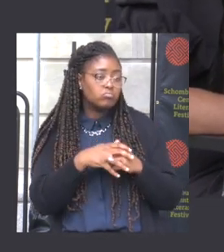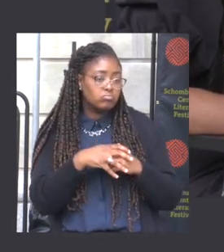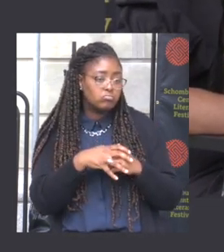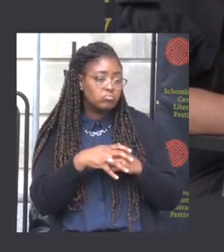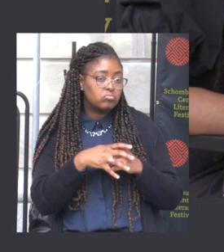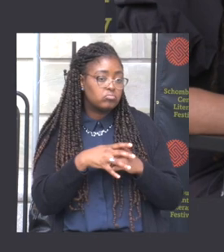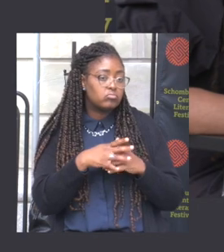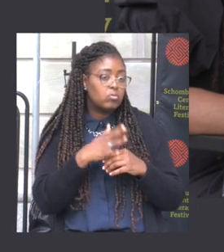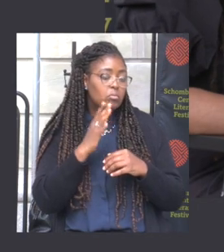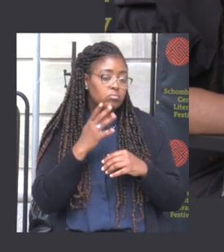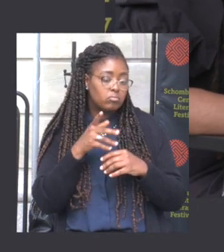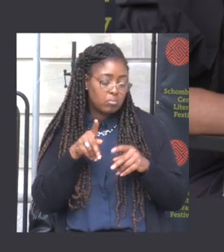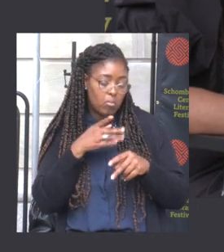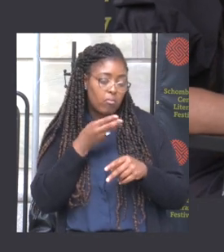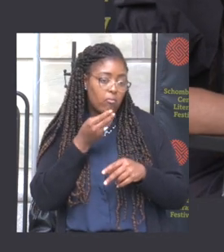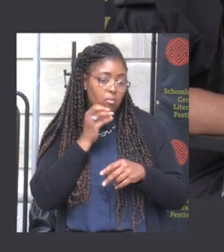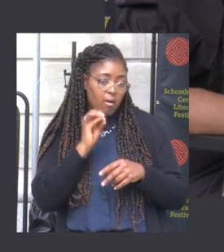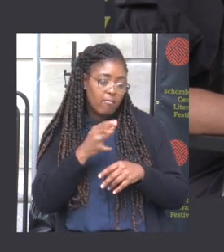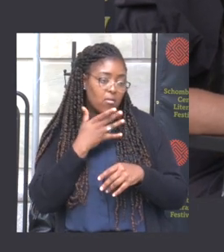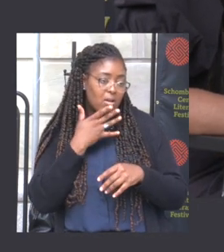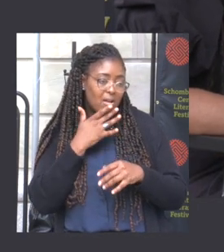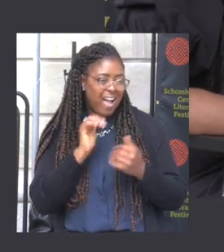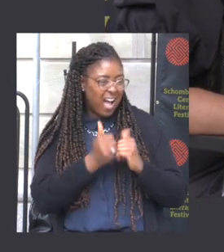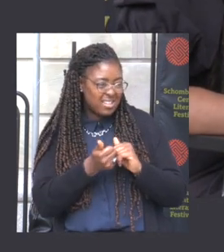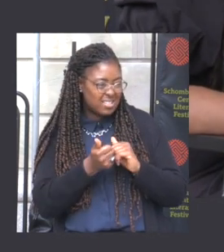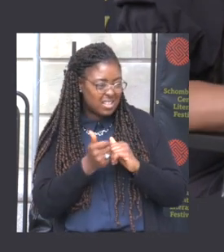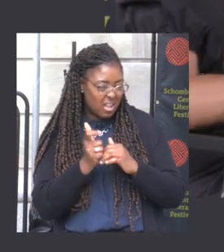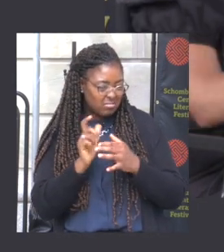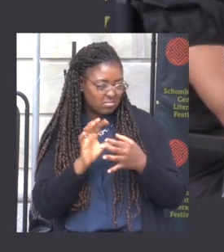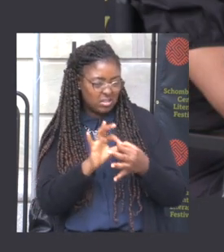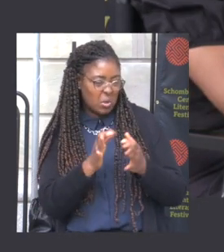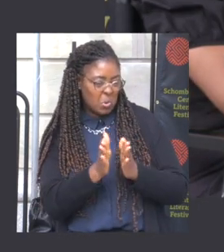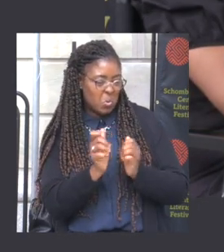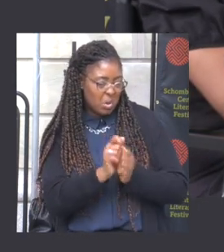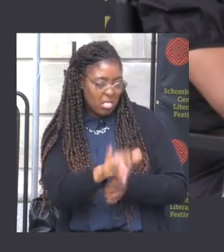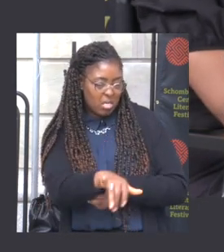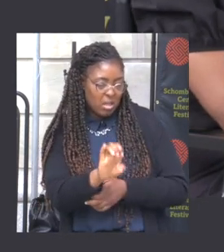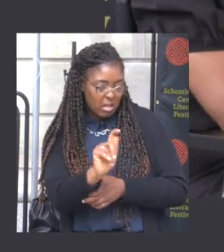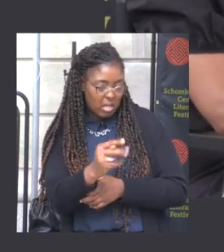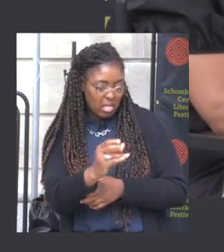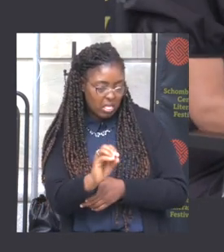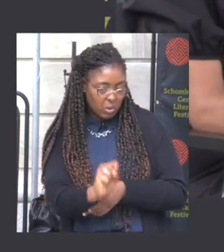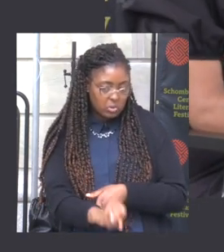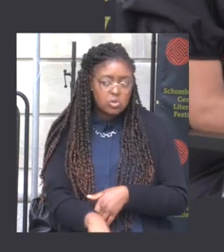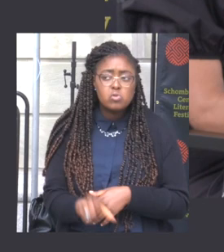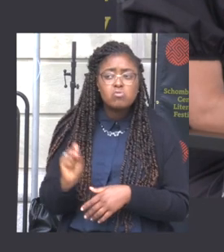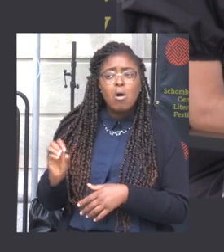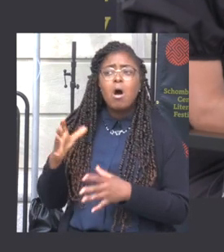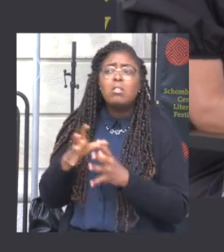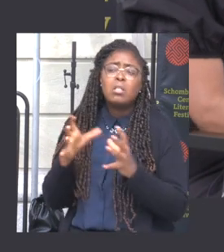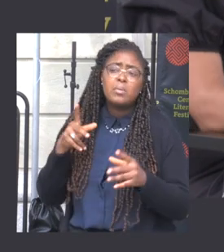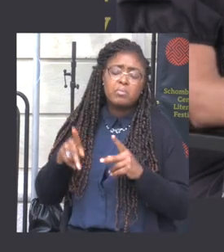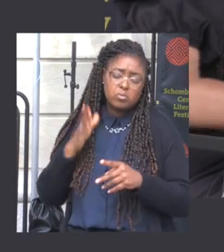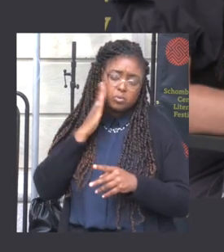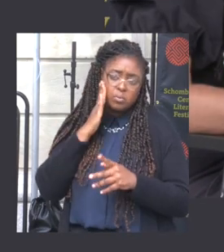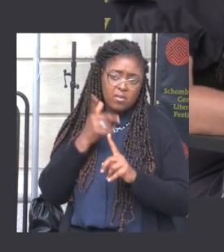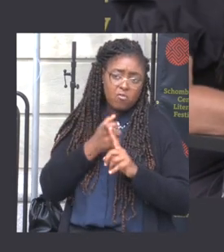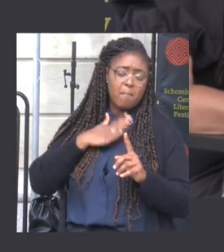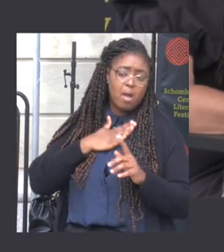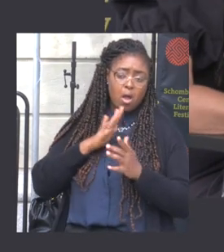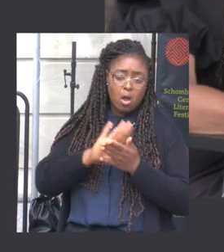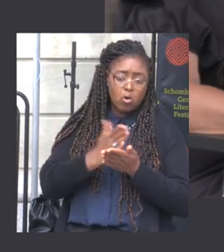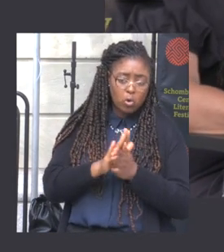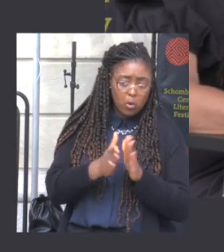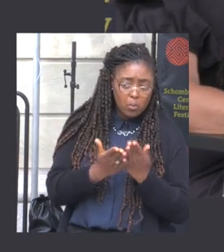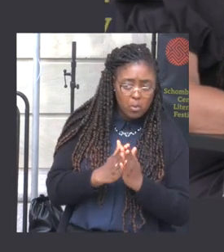how does that speak to that ethos? So I just want to, because a lot of people know me through my cookbooks or media appearances, but